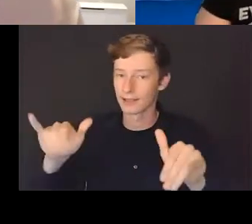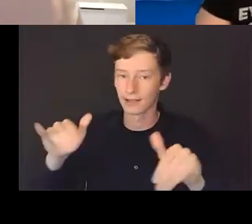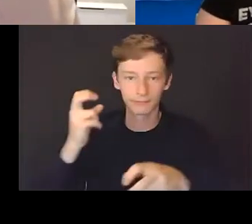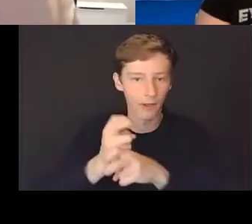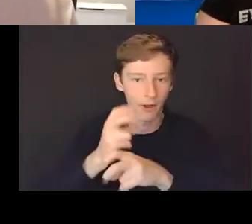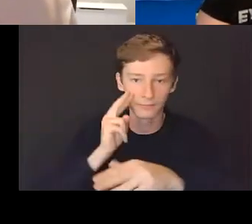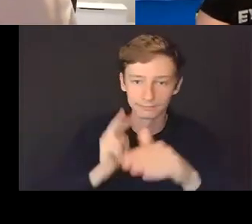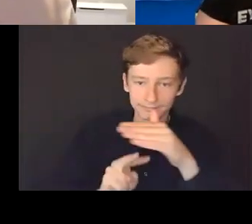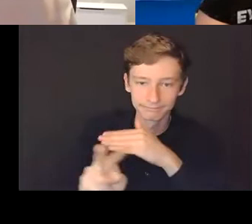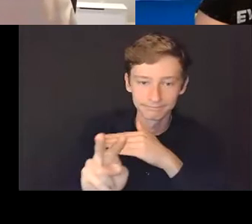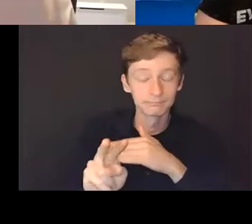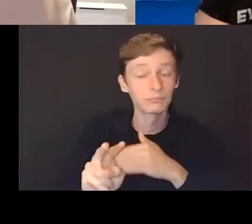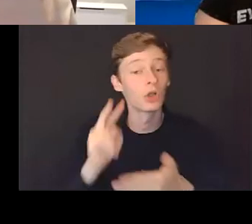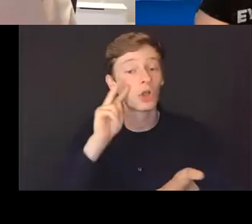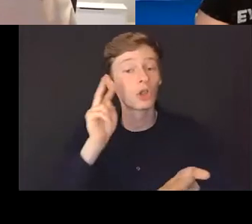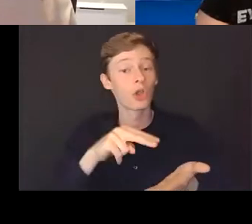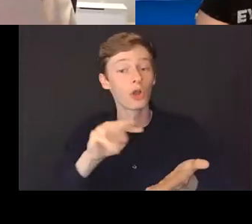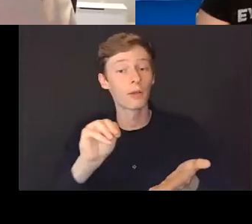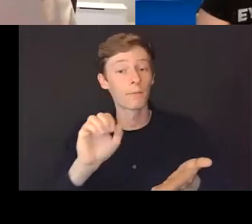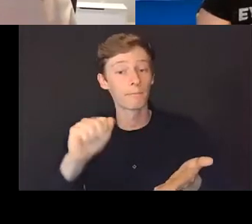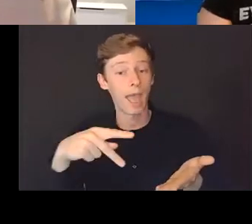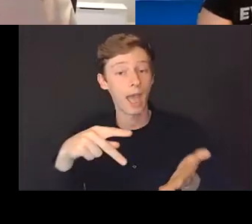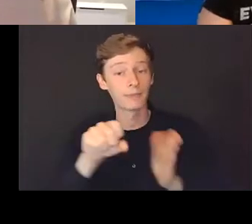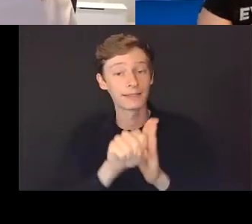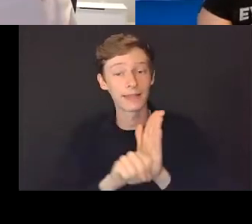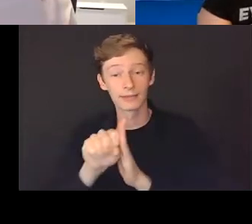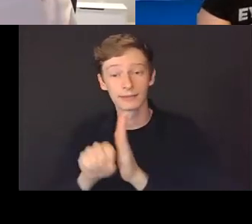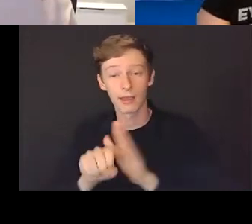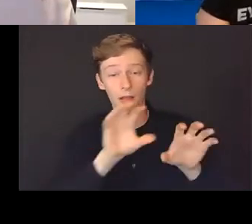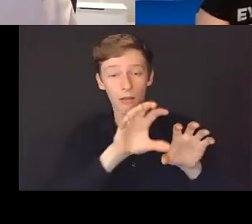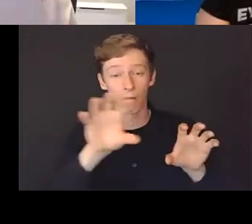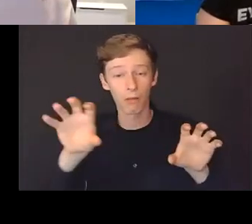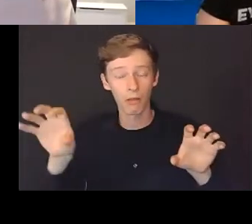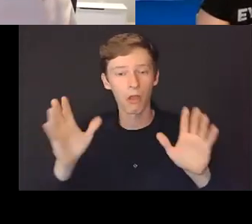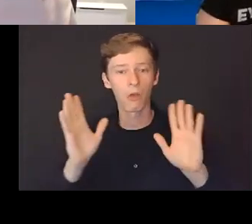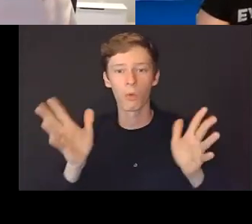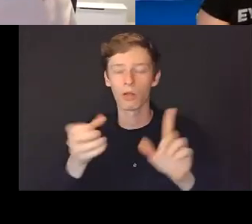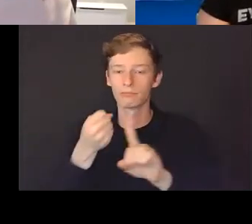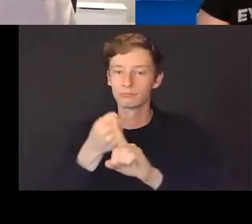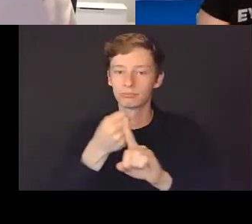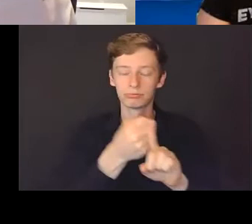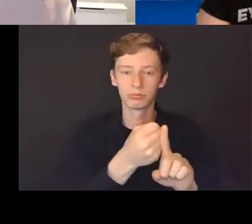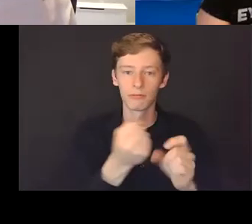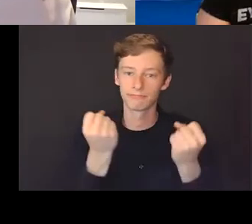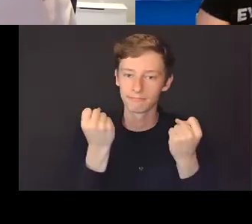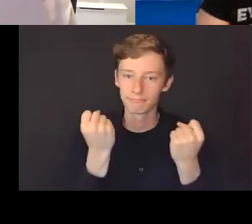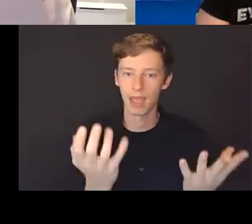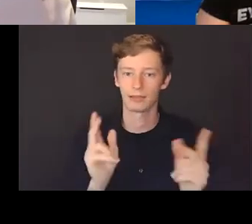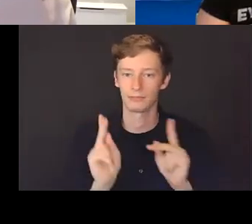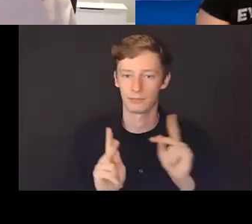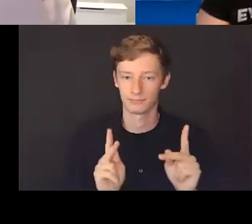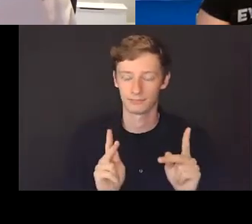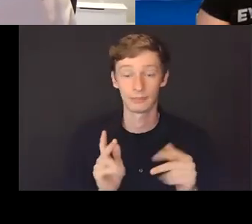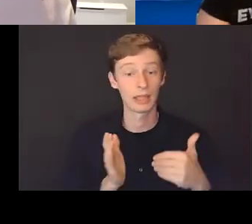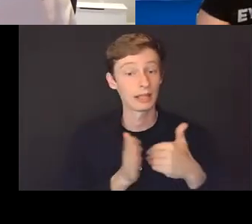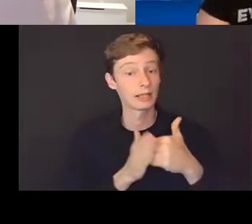this decision comes out, it will dramatically impact thousands of people who need care. Some of our neighbor states are likely